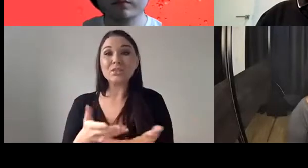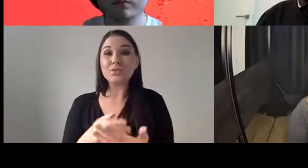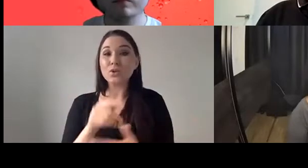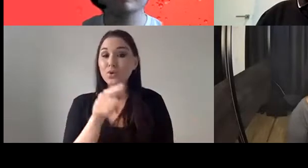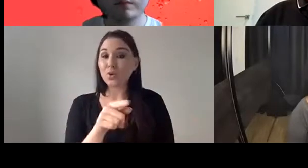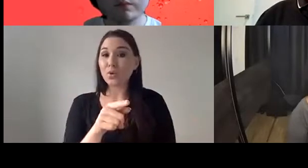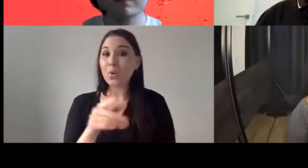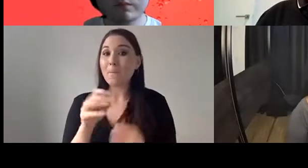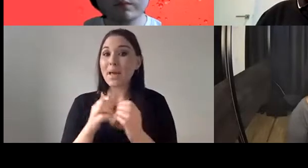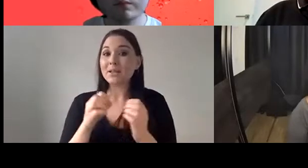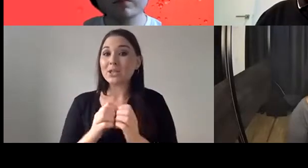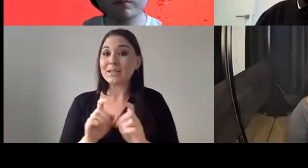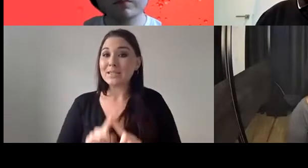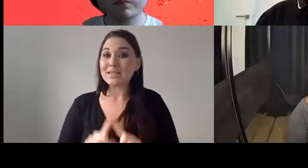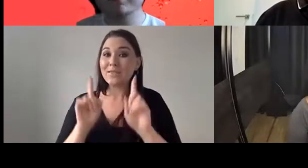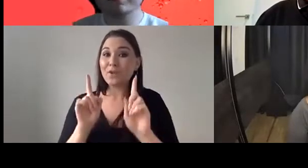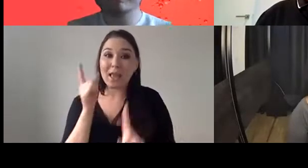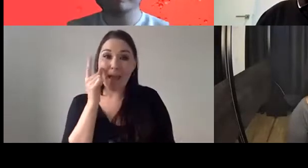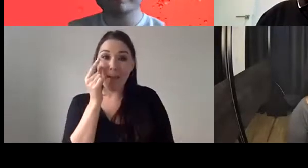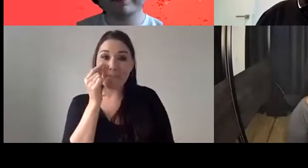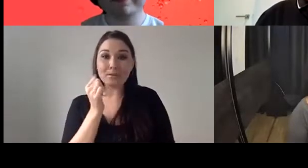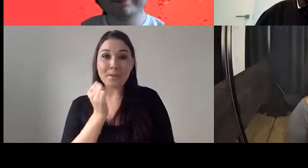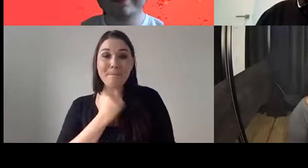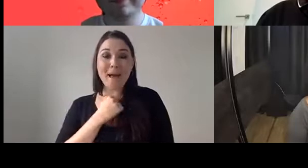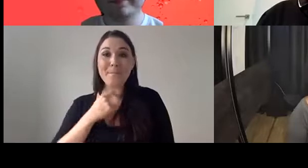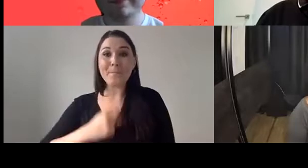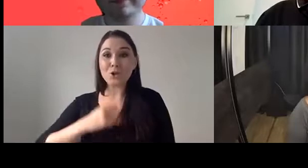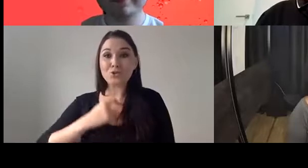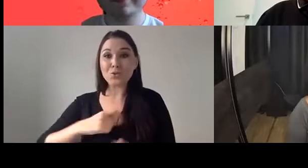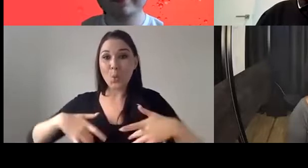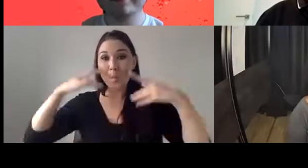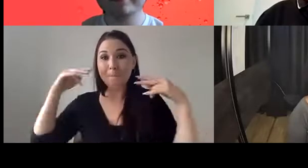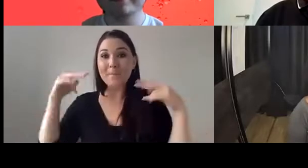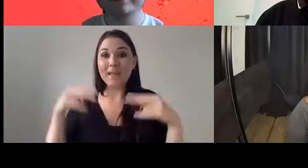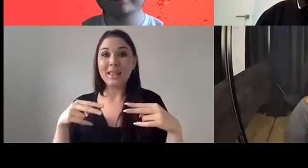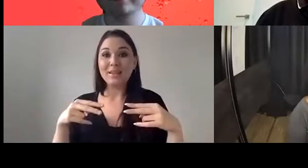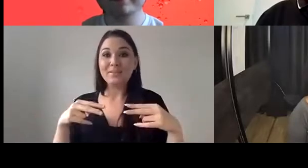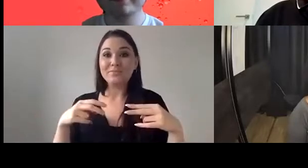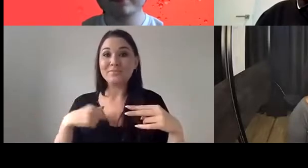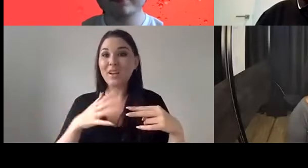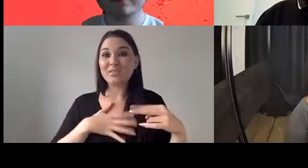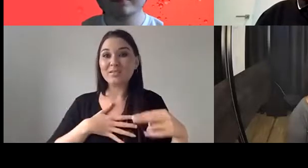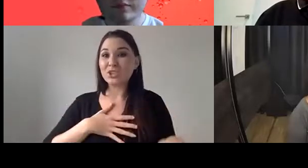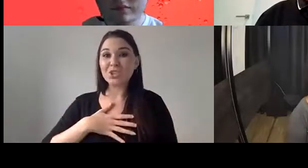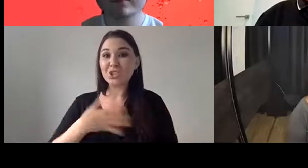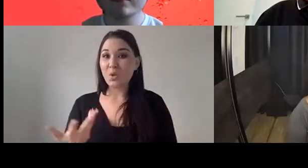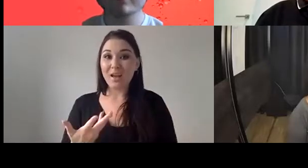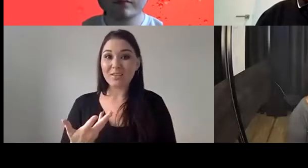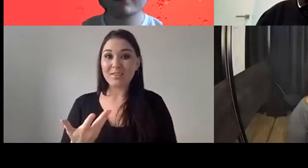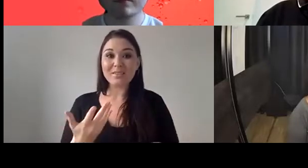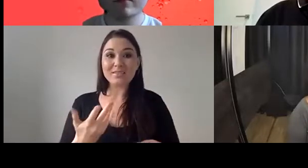abled. Again, this is my personal opinion, is that I personally don't like using the term differently